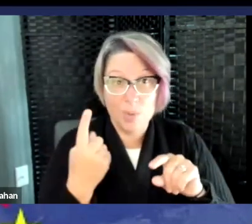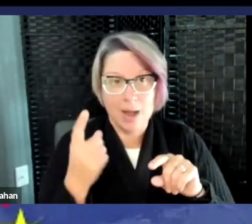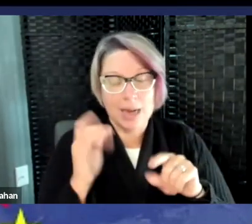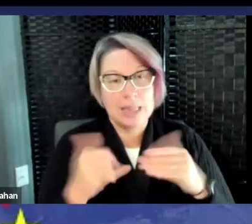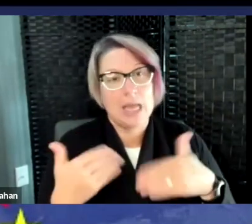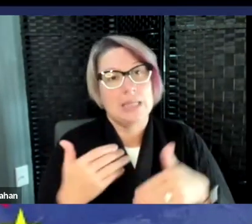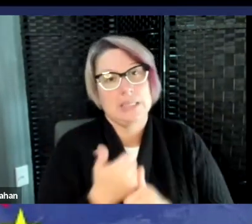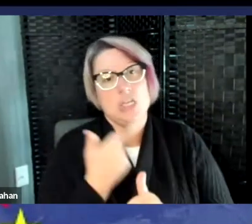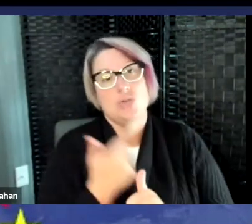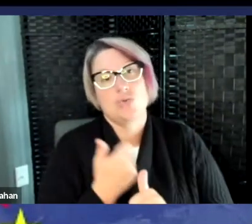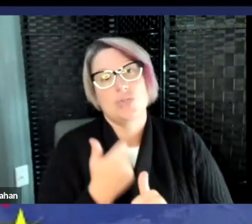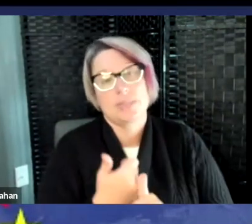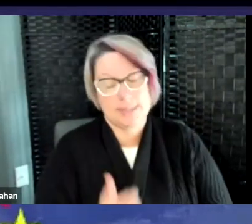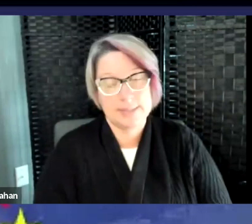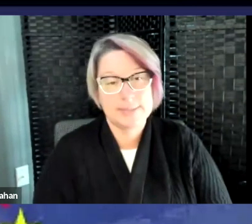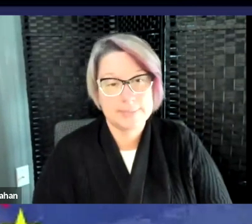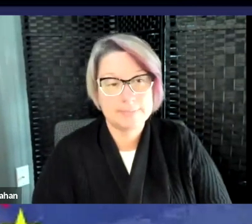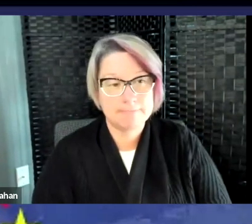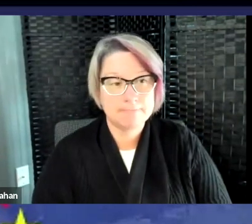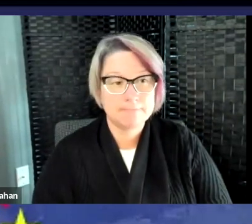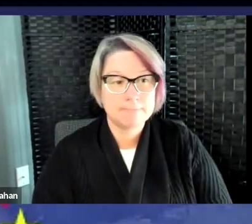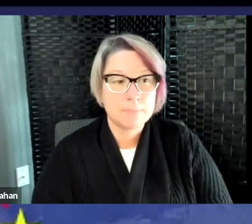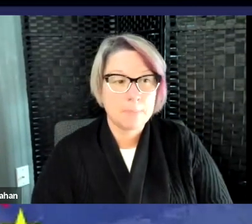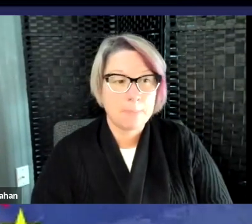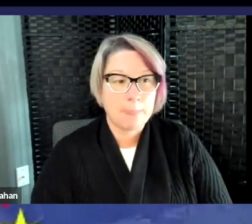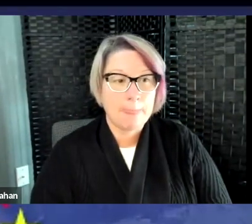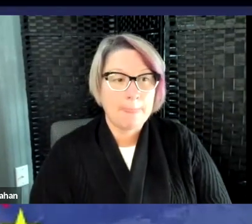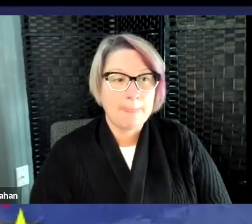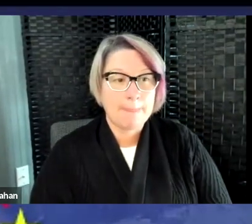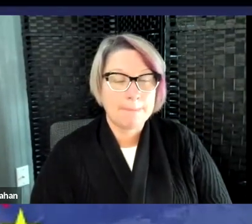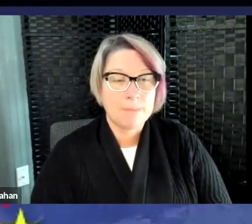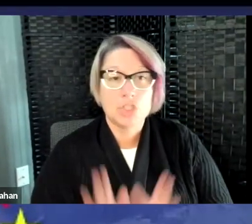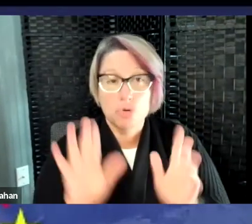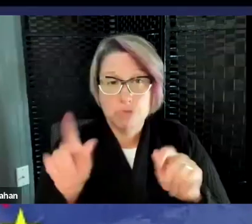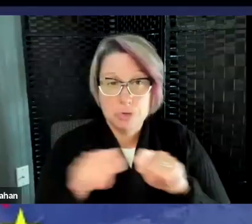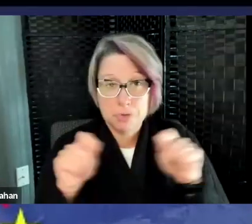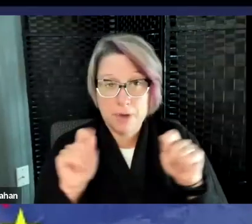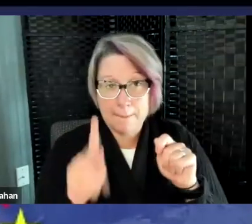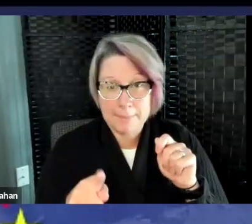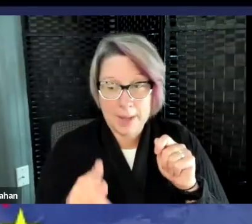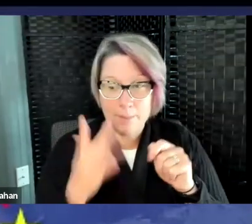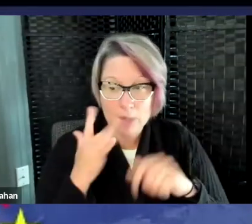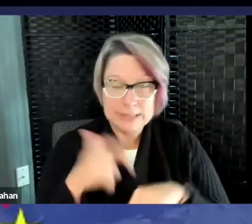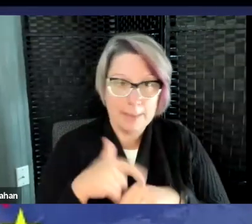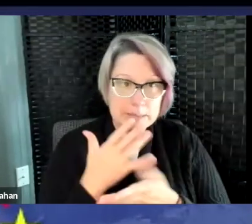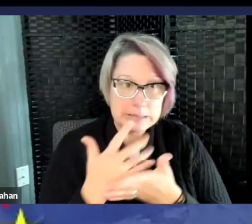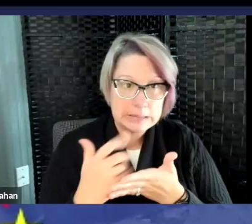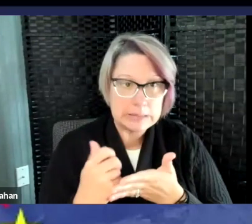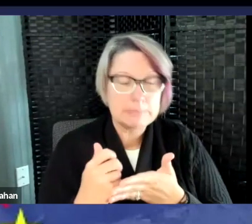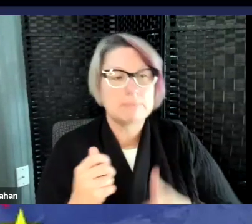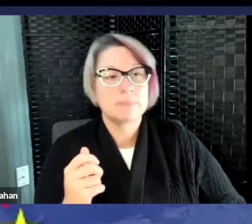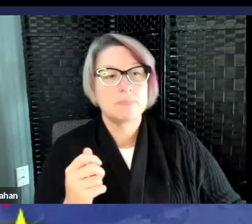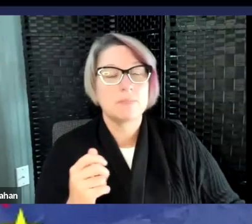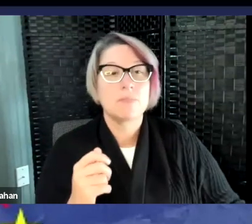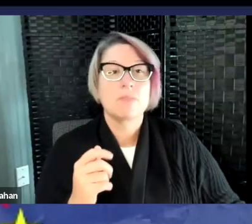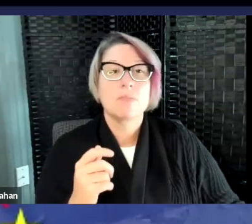Okay. Okay, guys. So wrapping up here, because we're basically out of time. I do